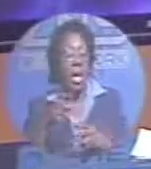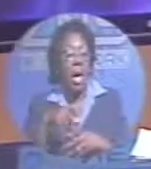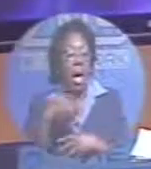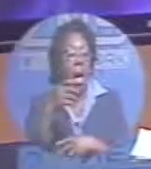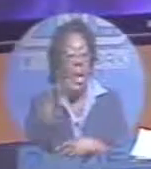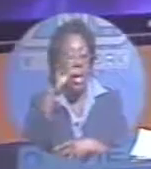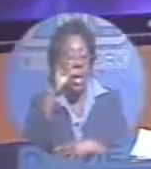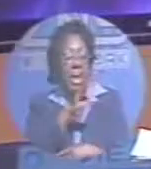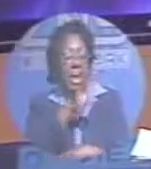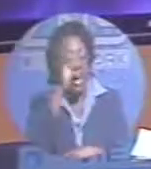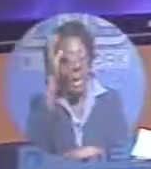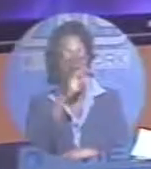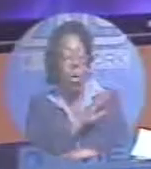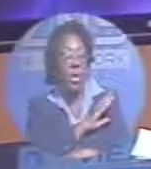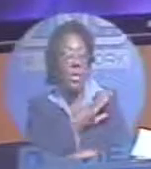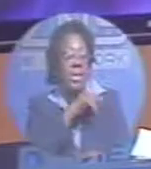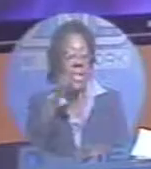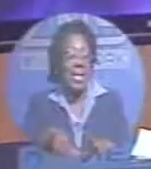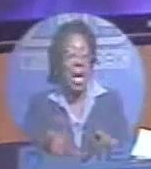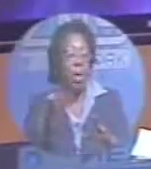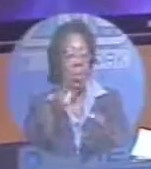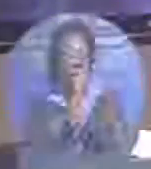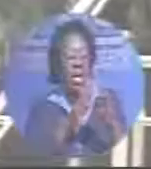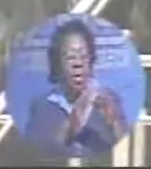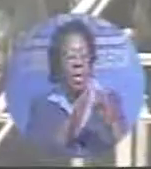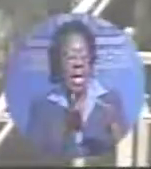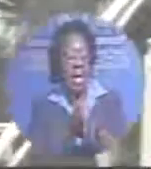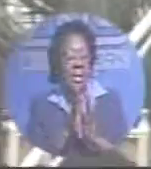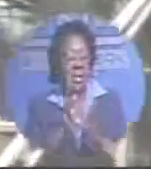joins us live where everything will kick off. Hello, Clint.